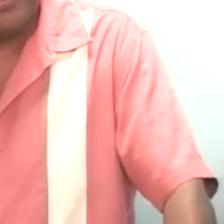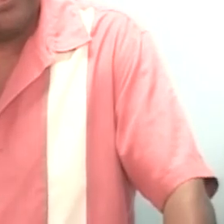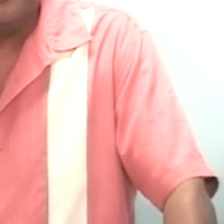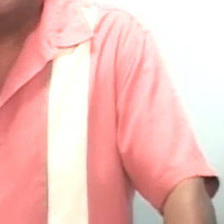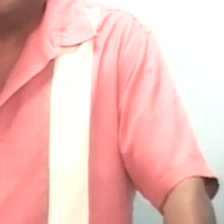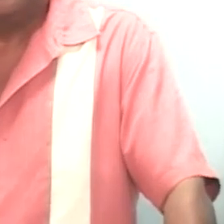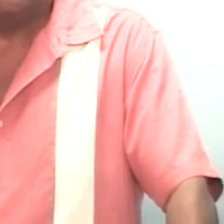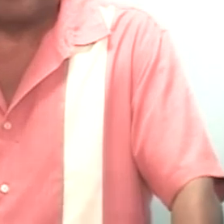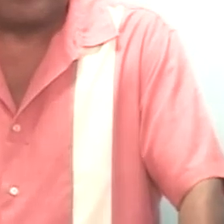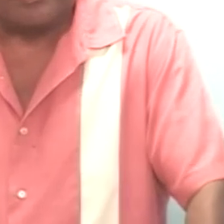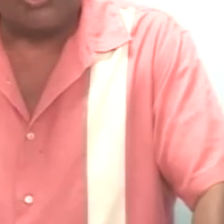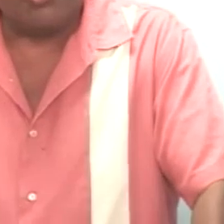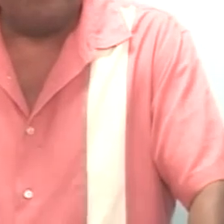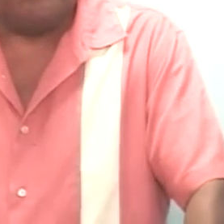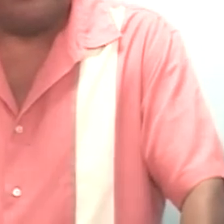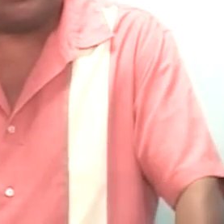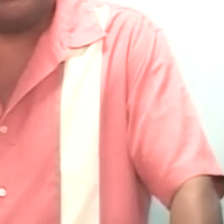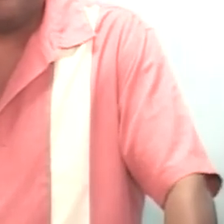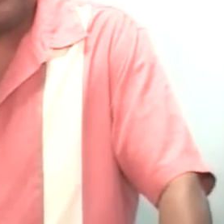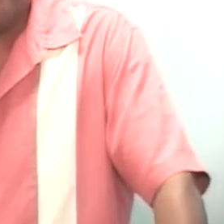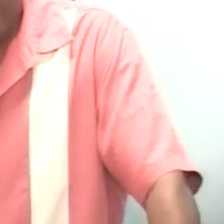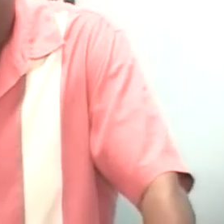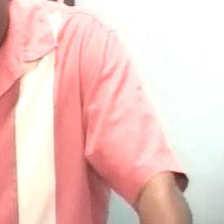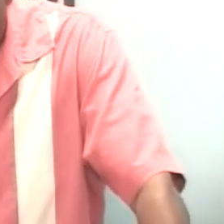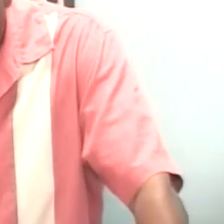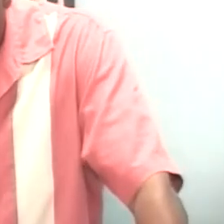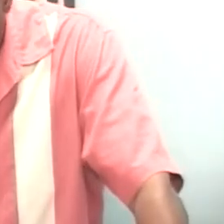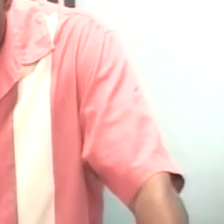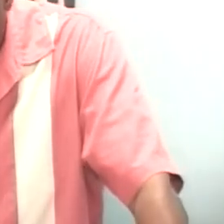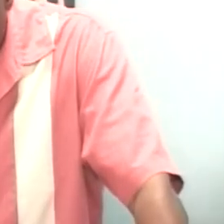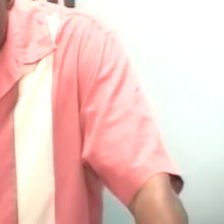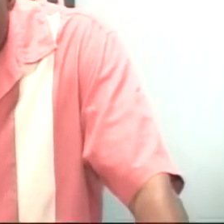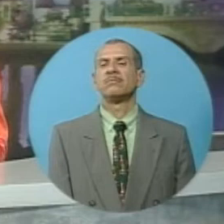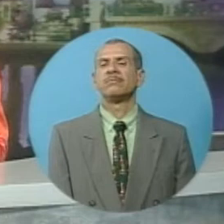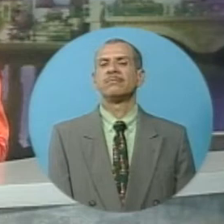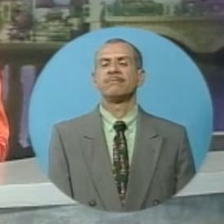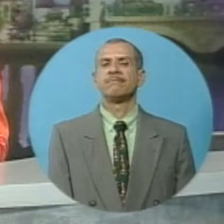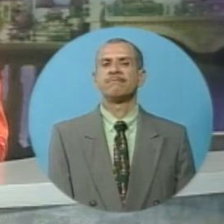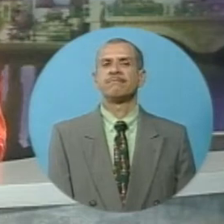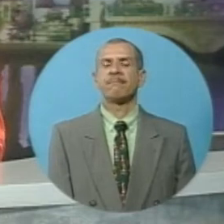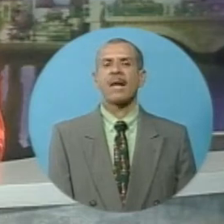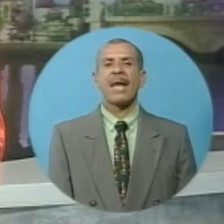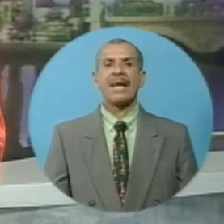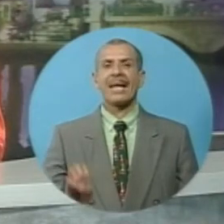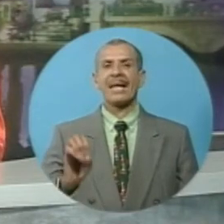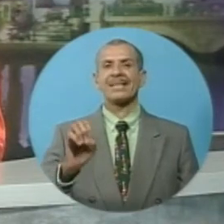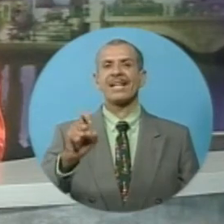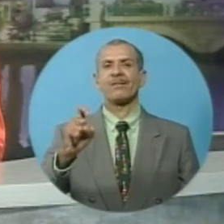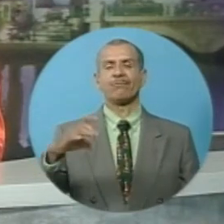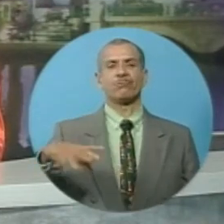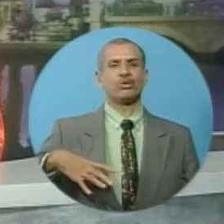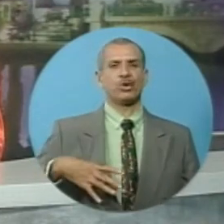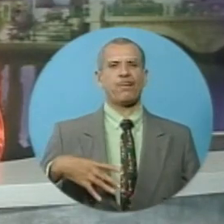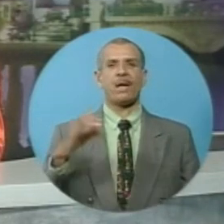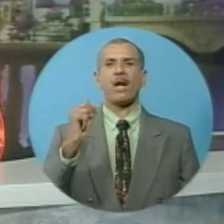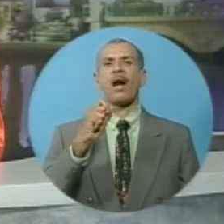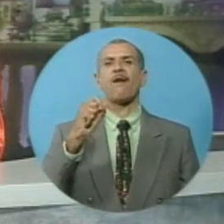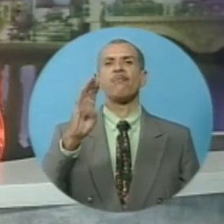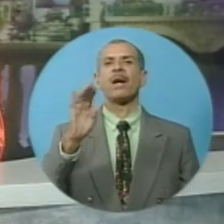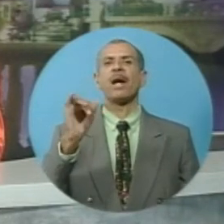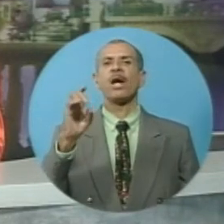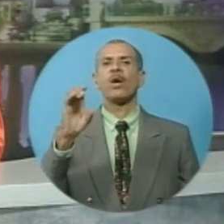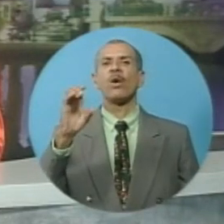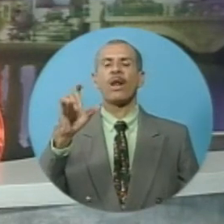well. So this is a very important addition. Executive Chairman of Bico Limited,